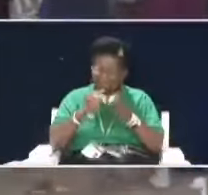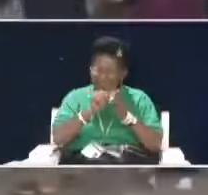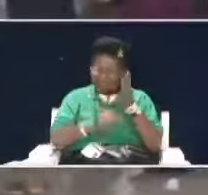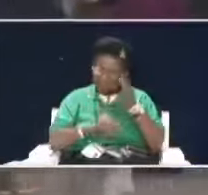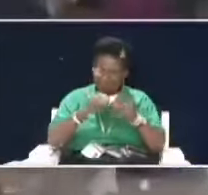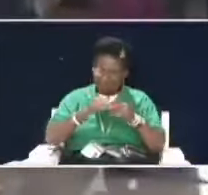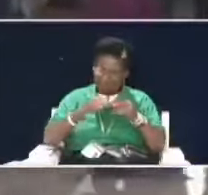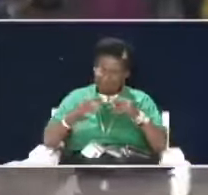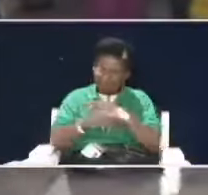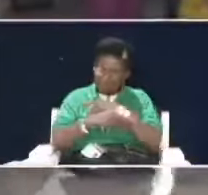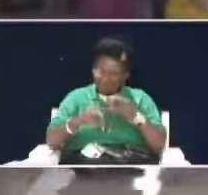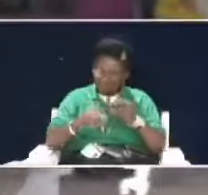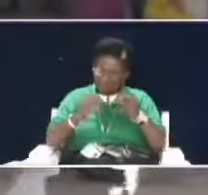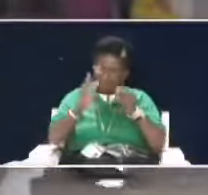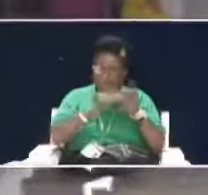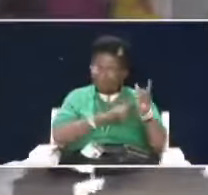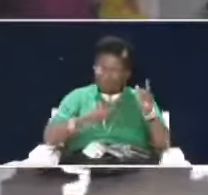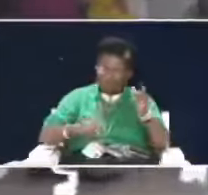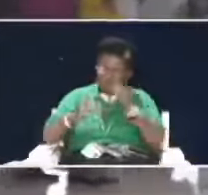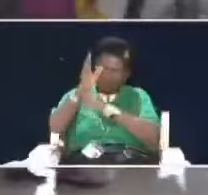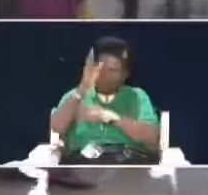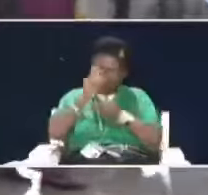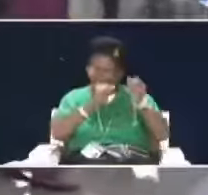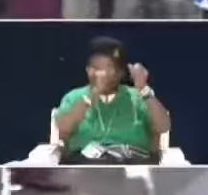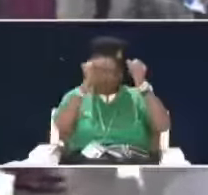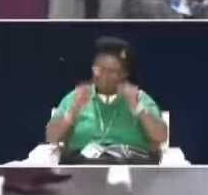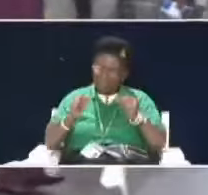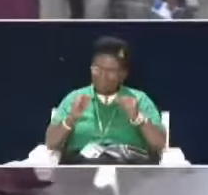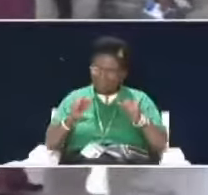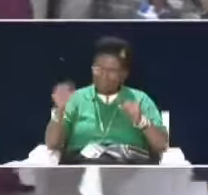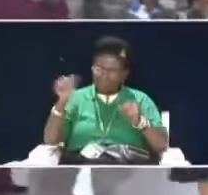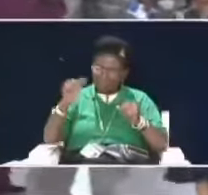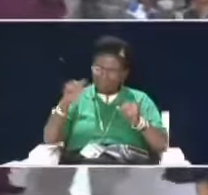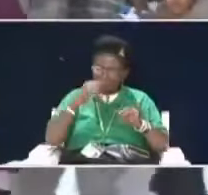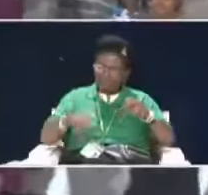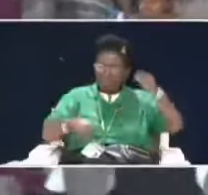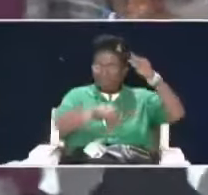Lord God Almighty, they must get out tonight.